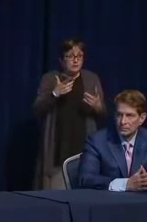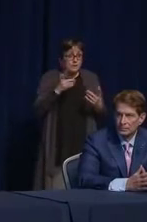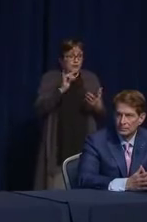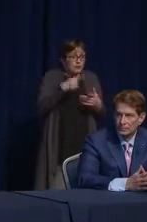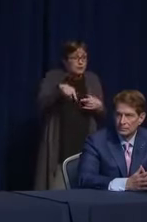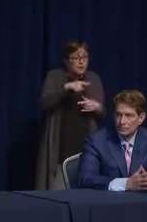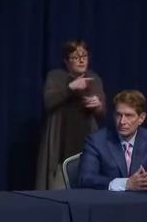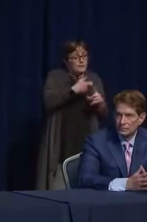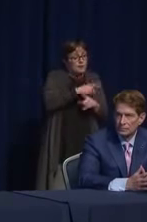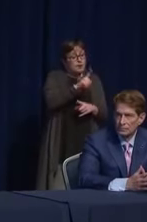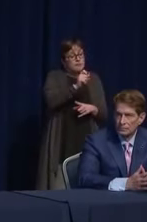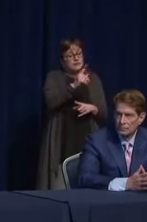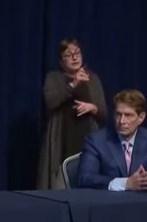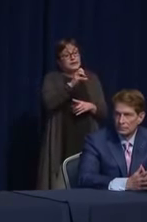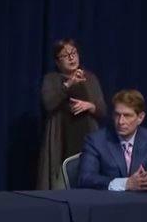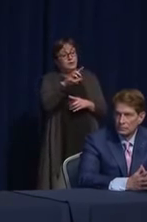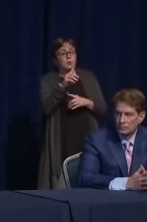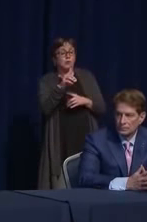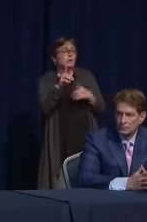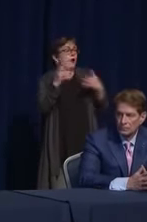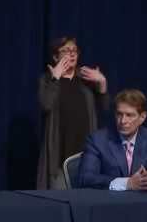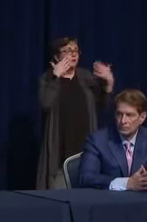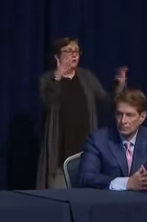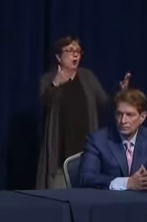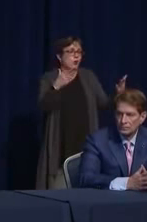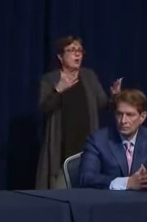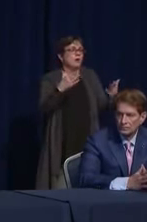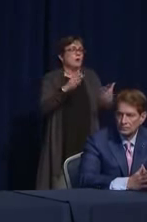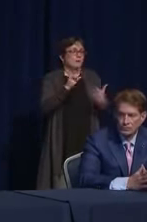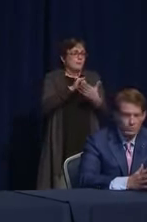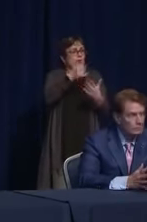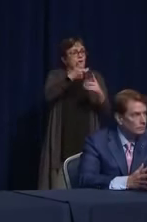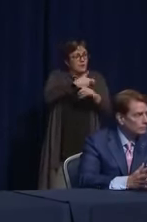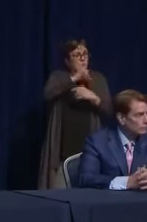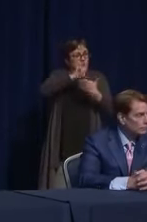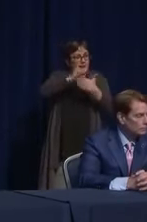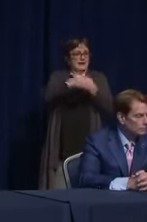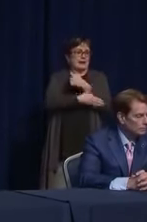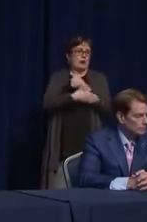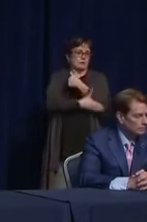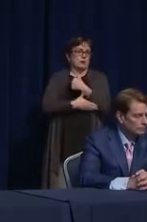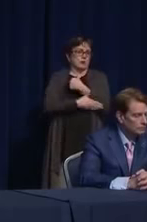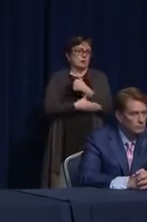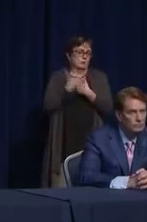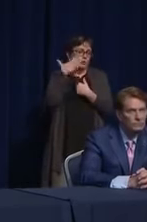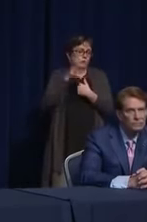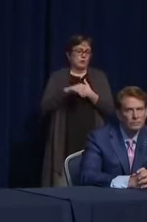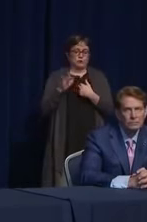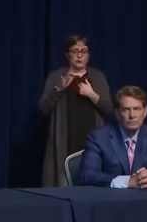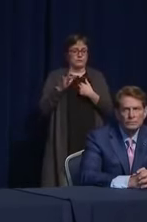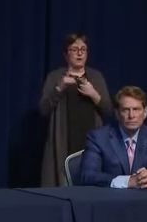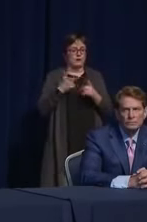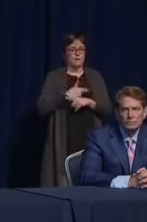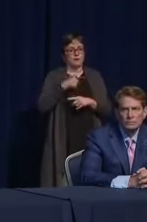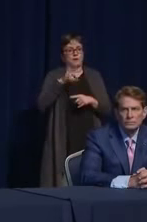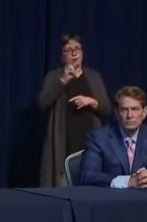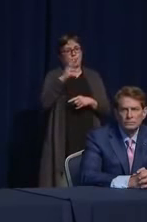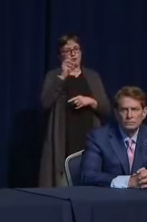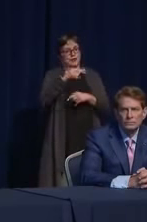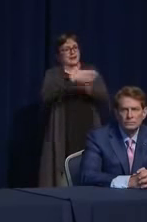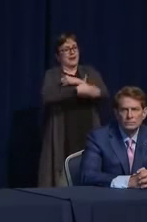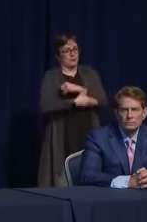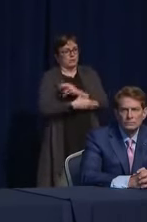but that's just a fact to make sure you know. 33 in total, 25 of them were overnight. Nikita.